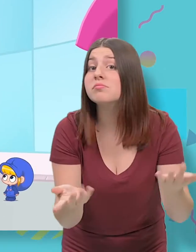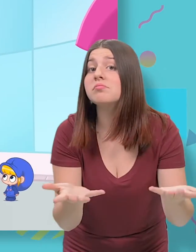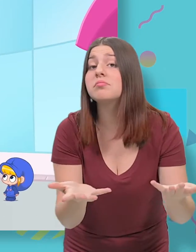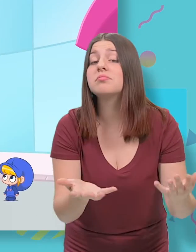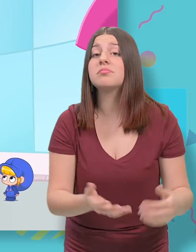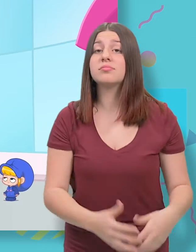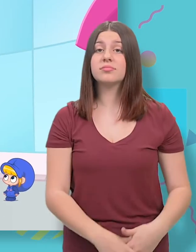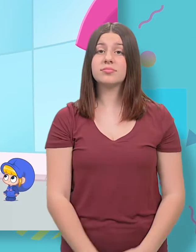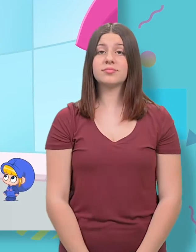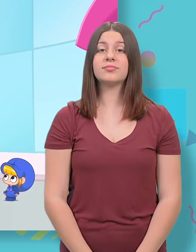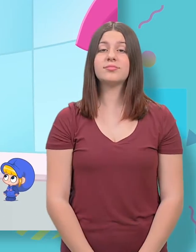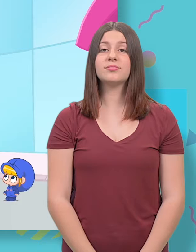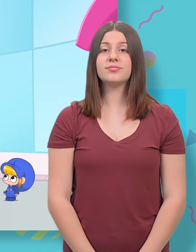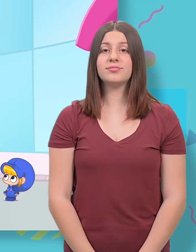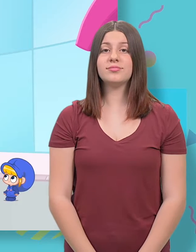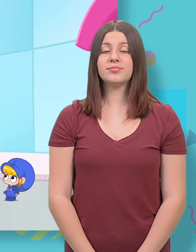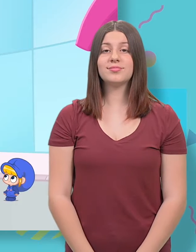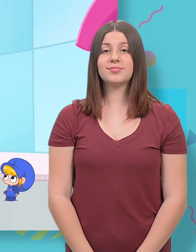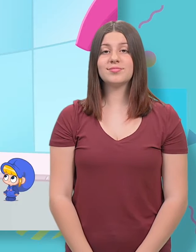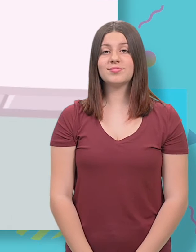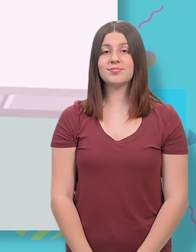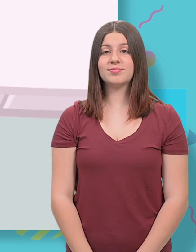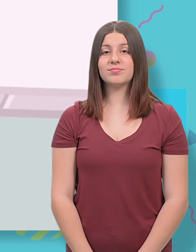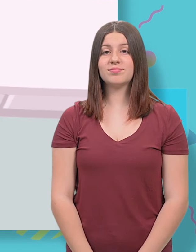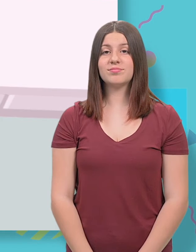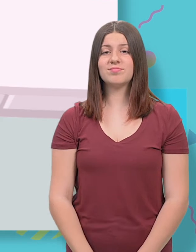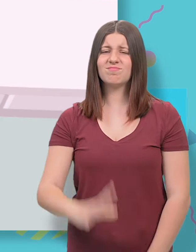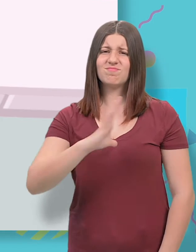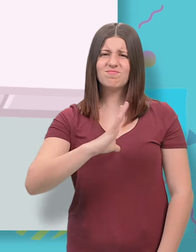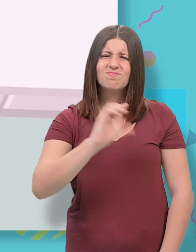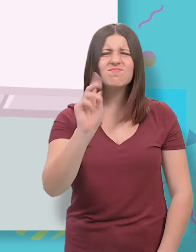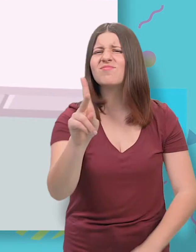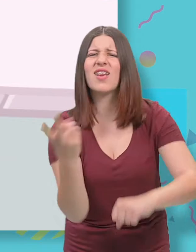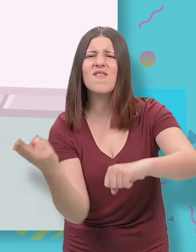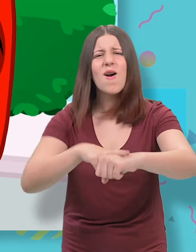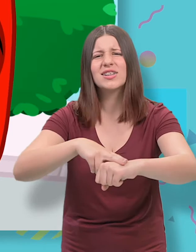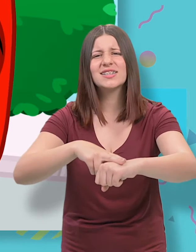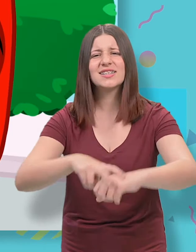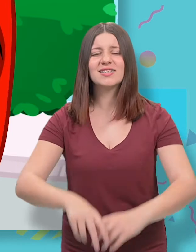ambulance to visit my next mythological patients. Yeah, of course.